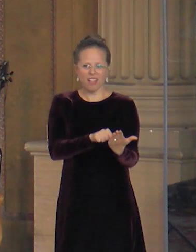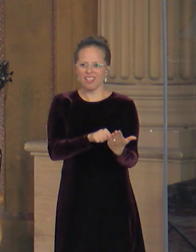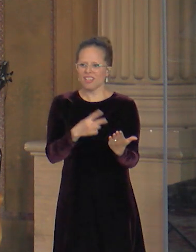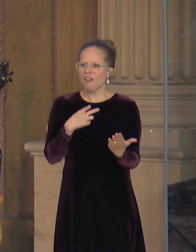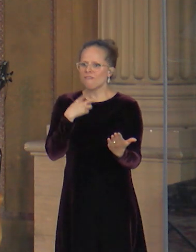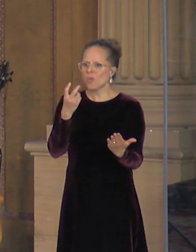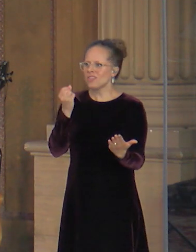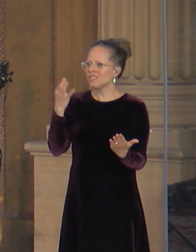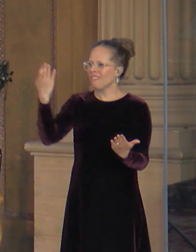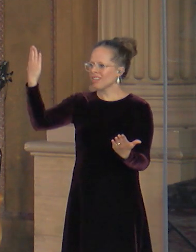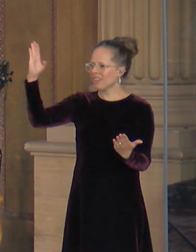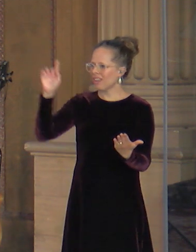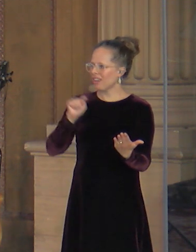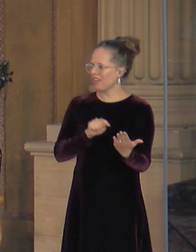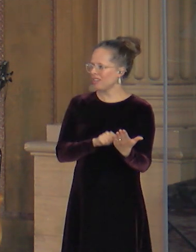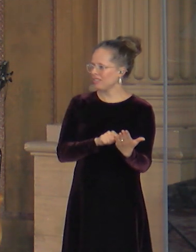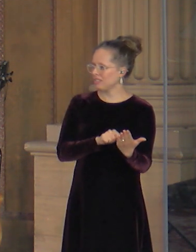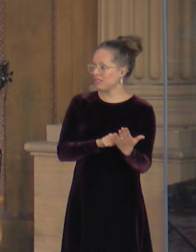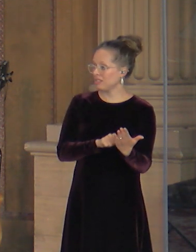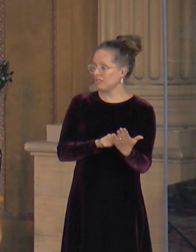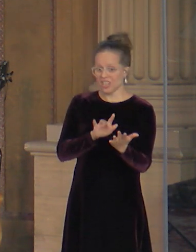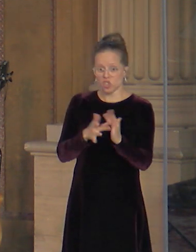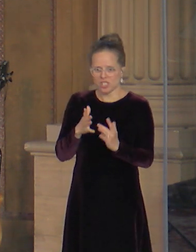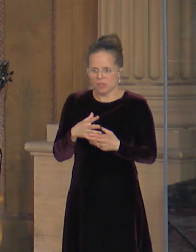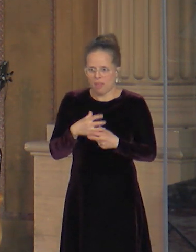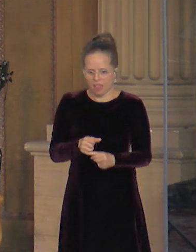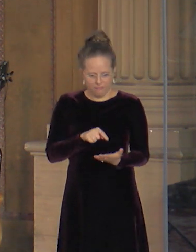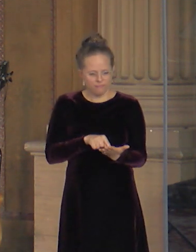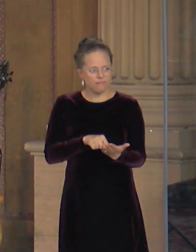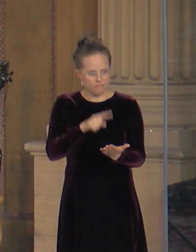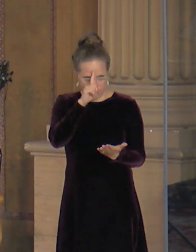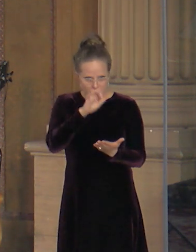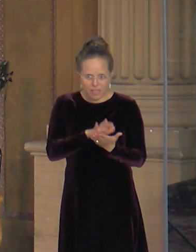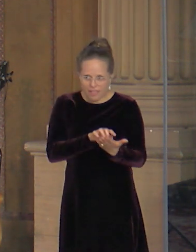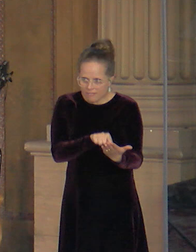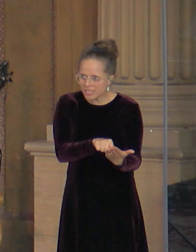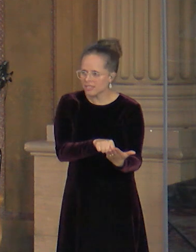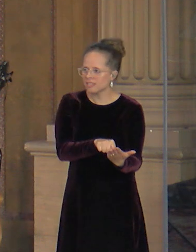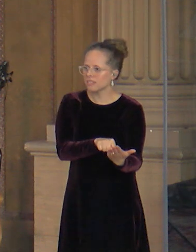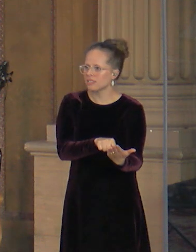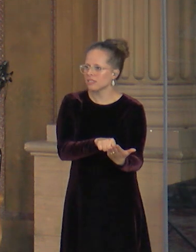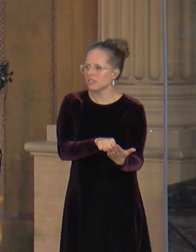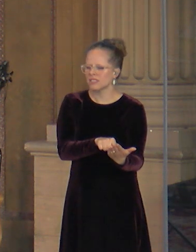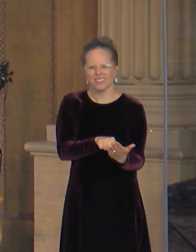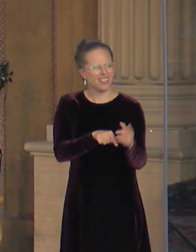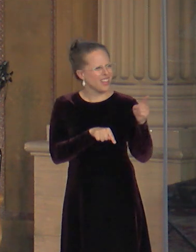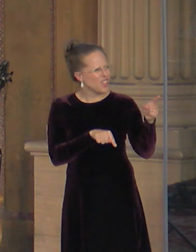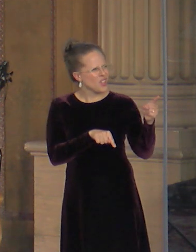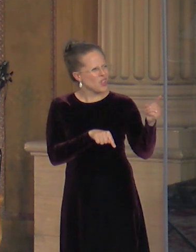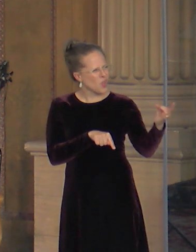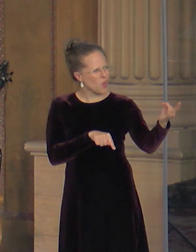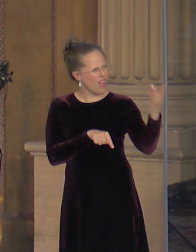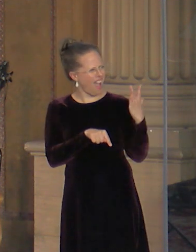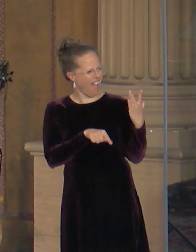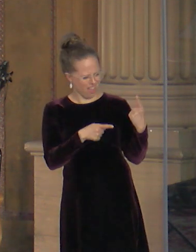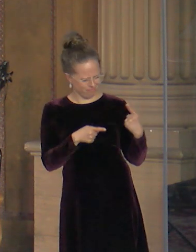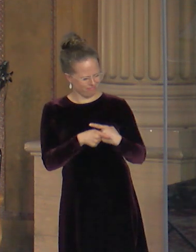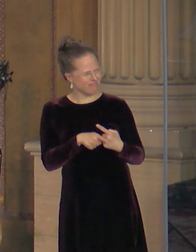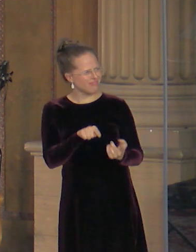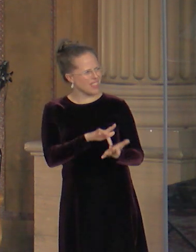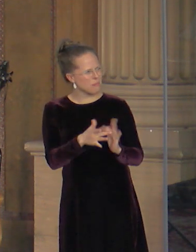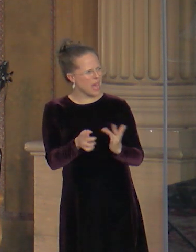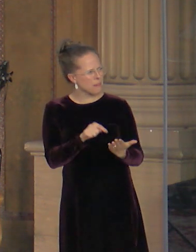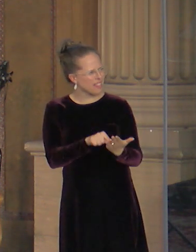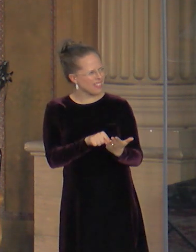voice of God he believes the voice that lines up with with the Bible what doesn't agree with the Bible doesn't come from God